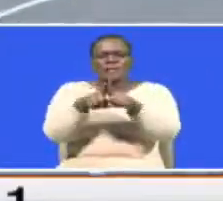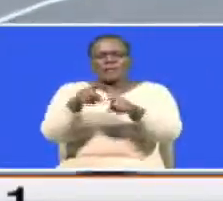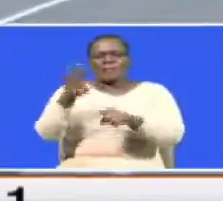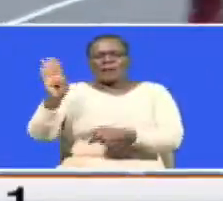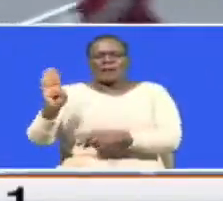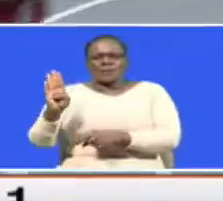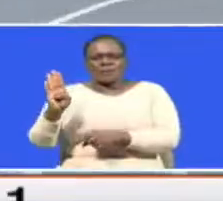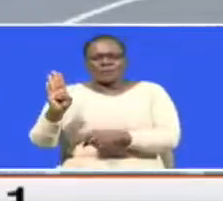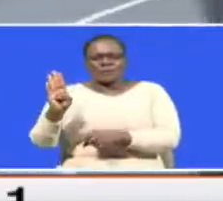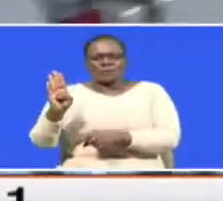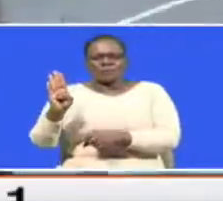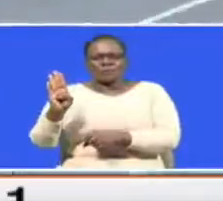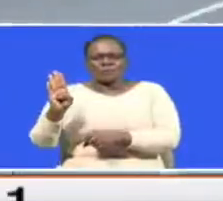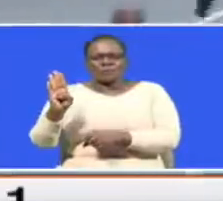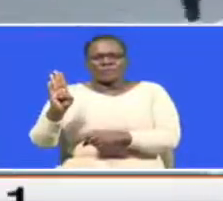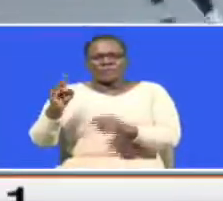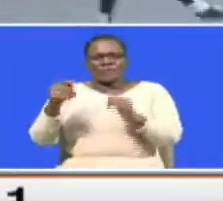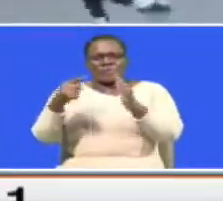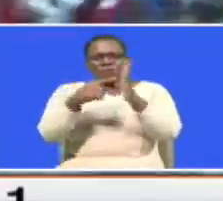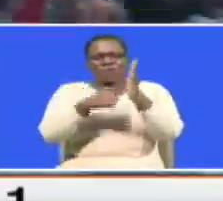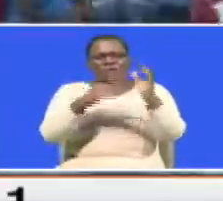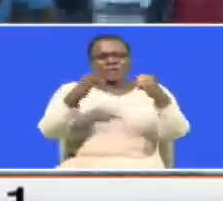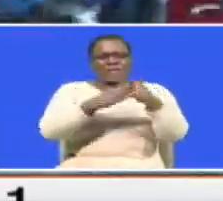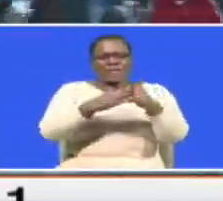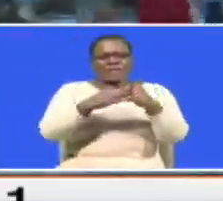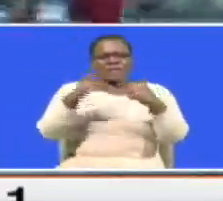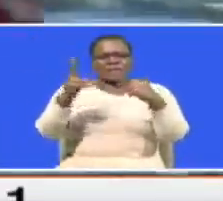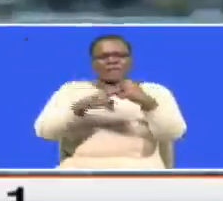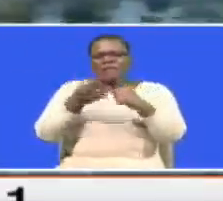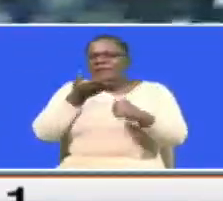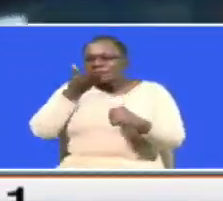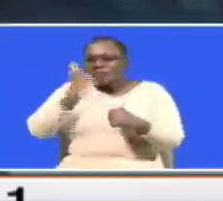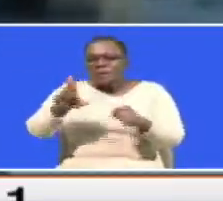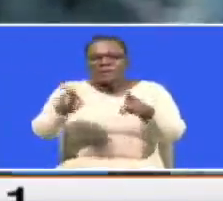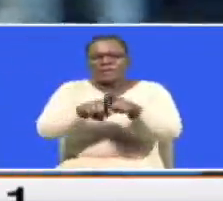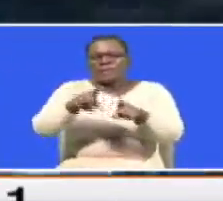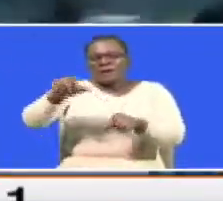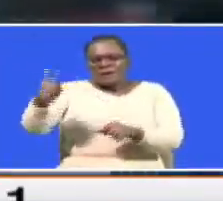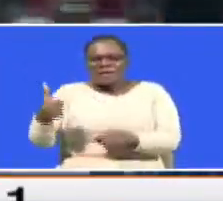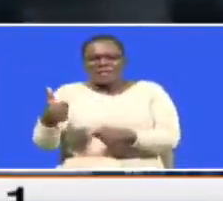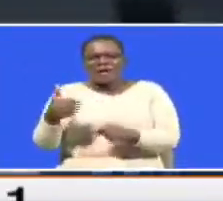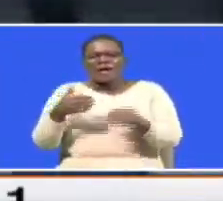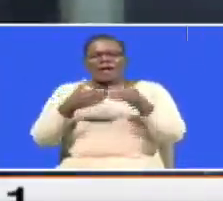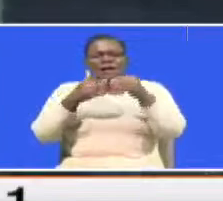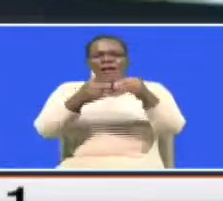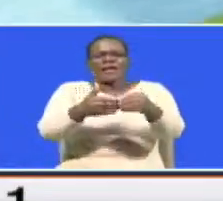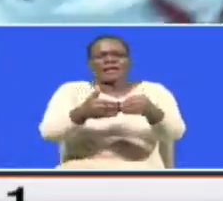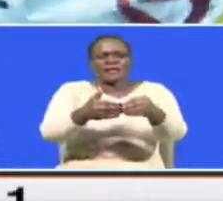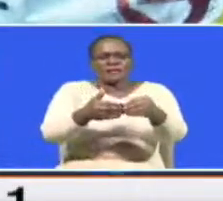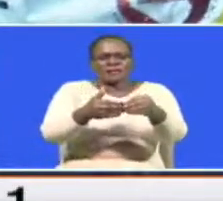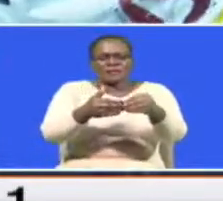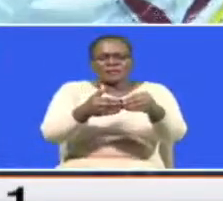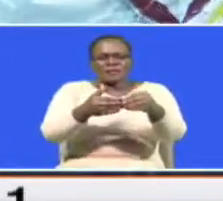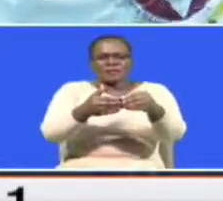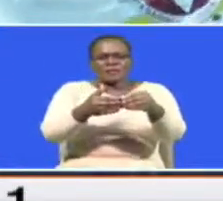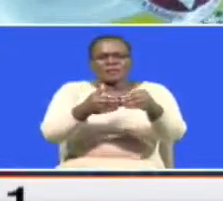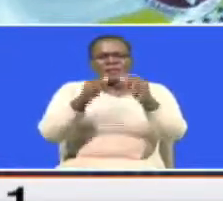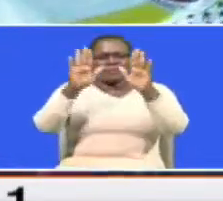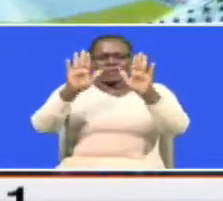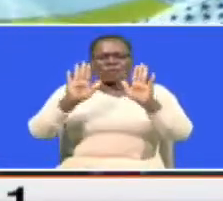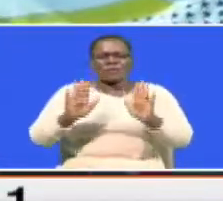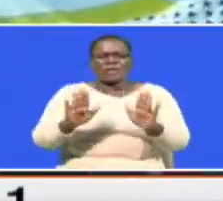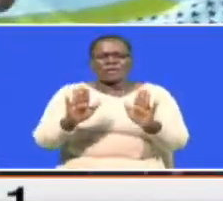Martin Kitongo's 8 points and 7 rebounds, as Anthony Ojukwu led side took a